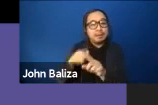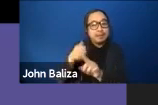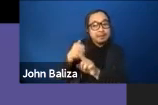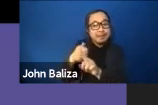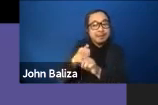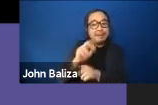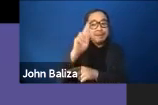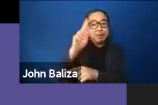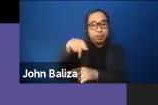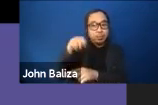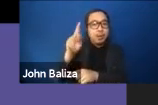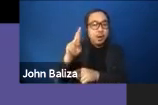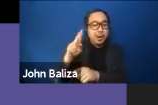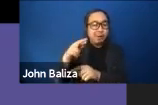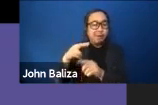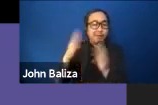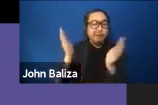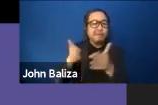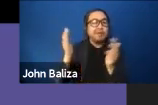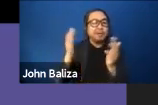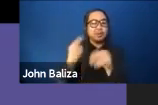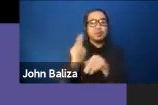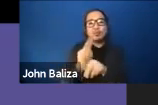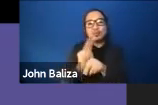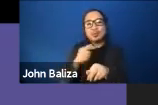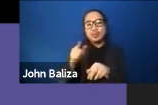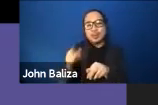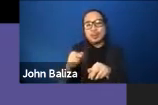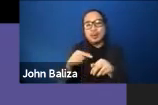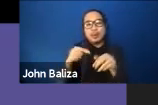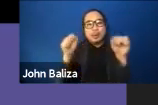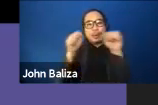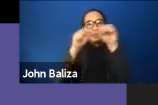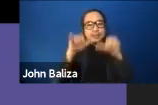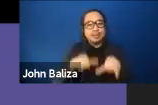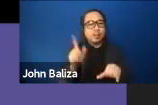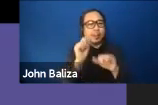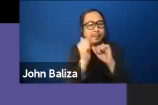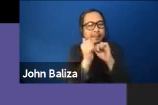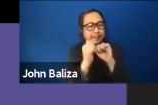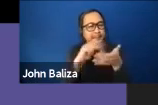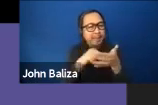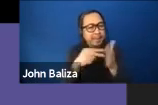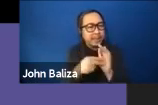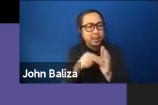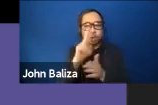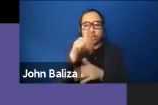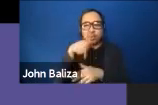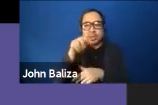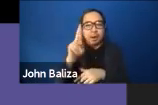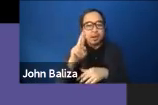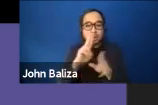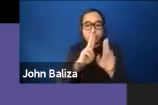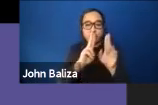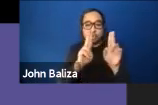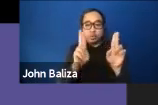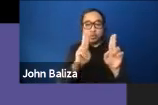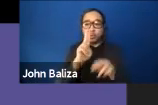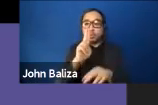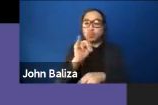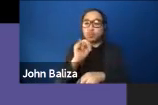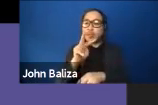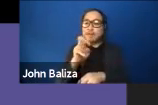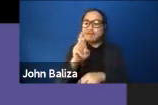to use the mechanism. So what is UPR? It's universal, which means that